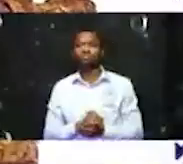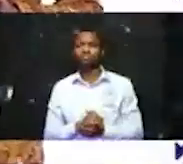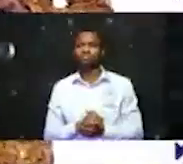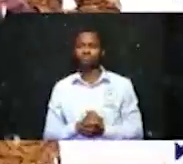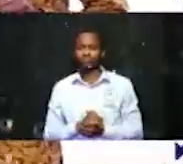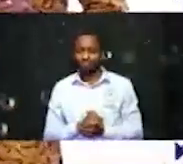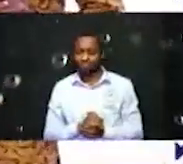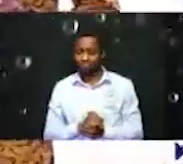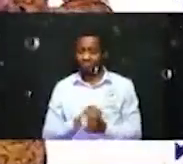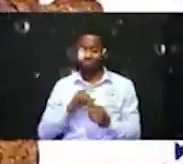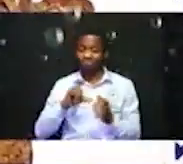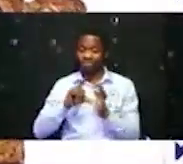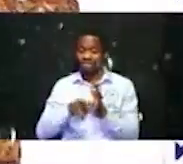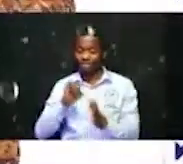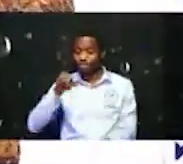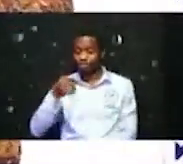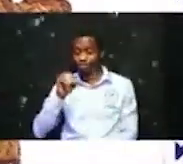Job continued his